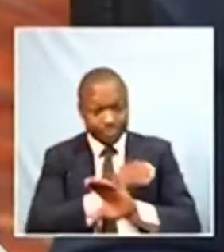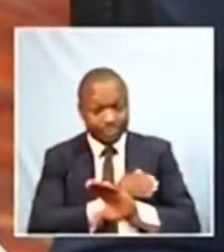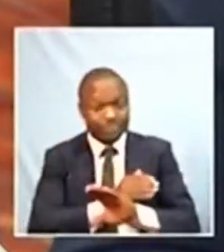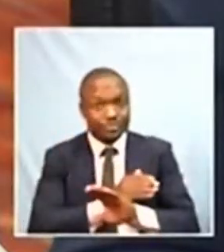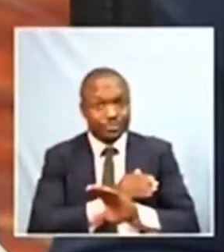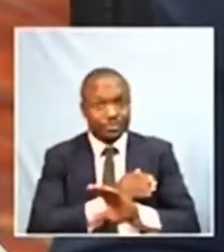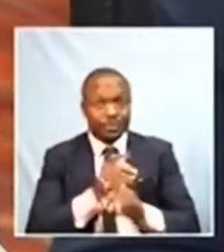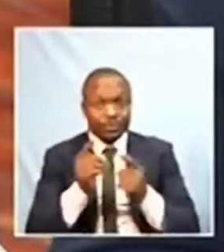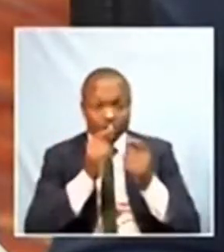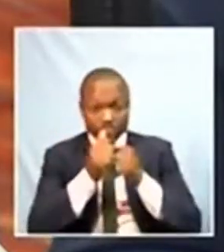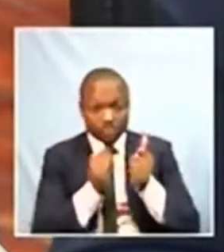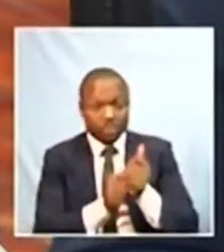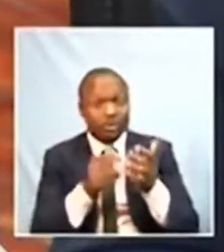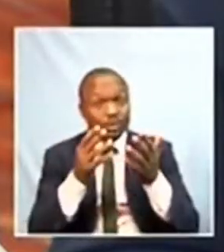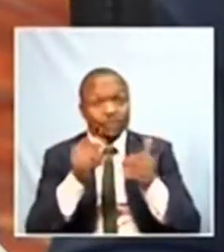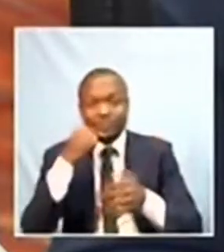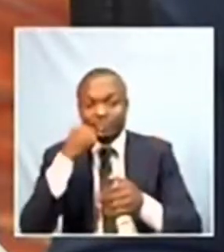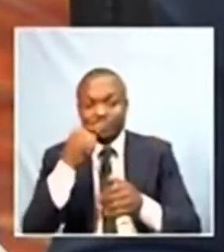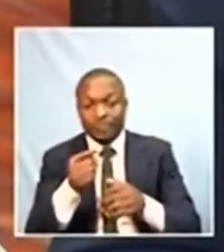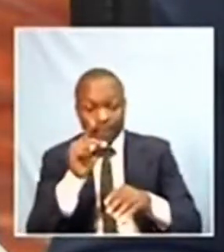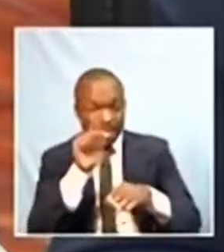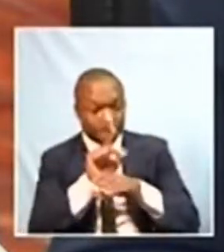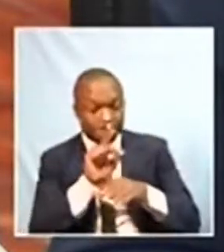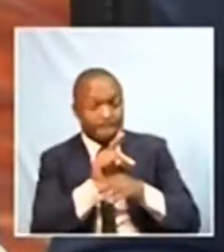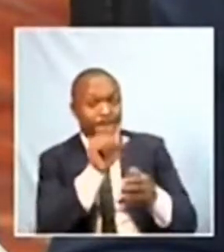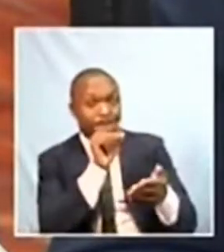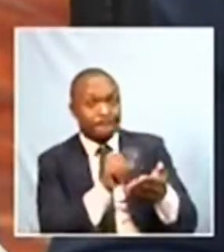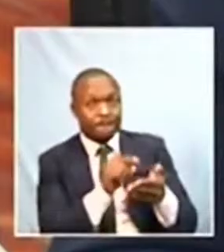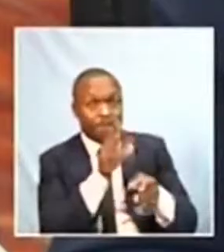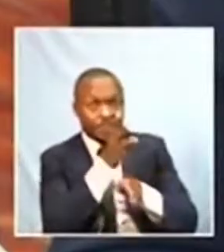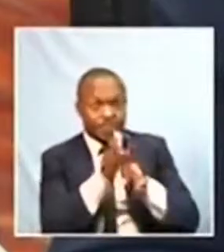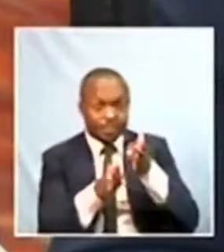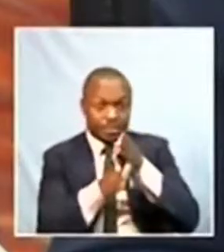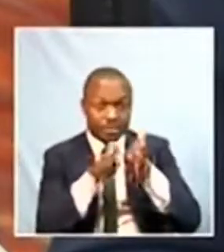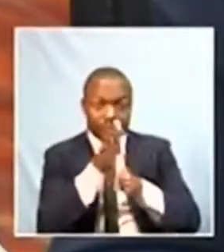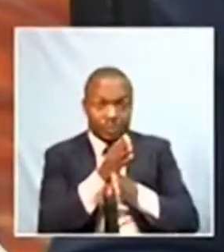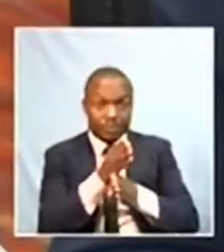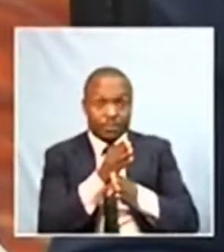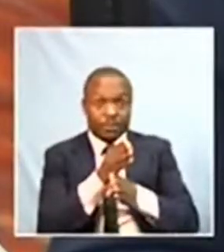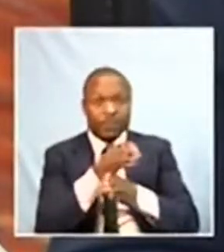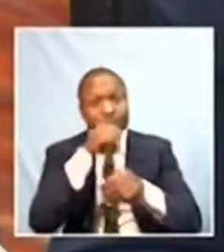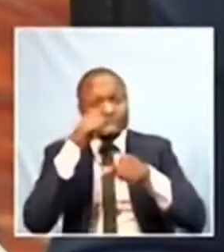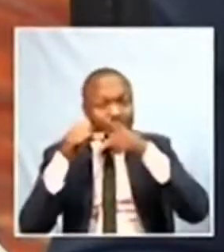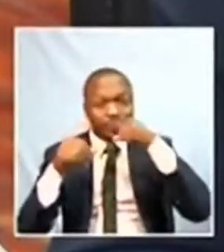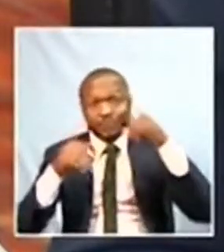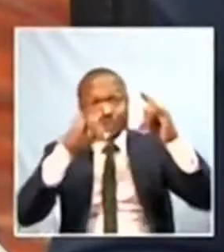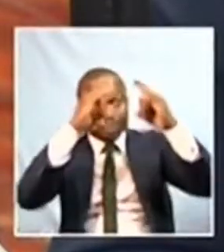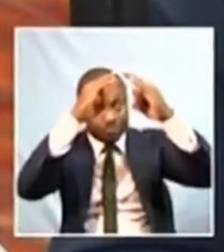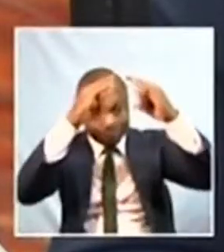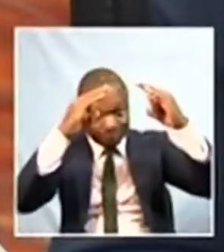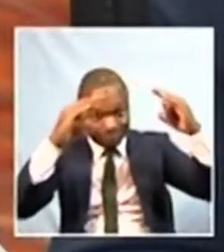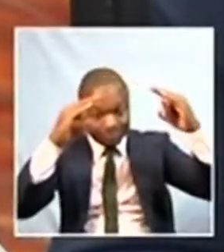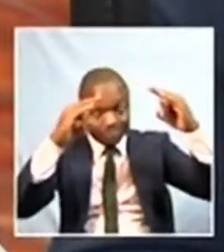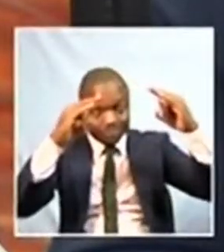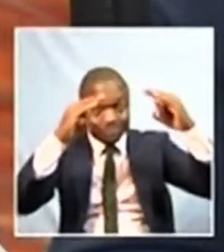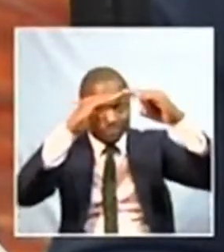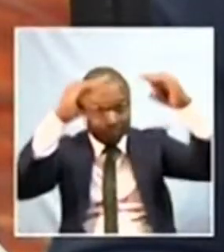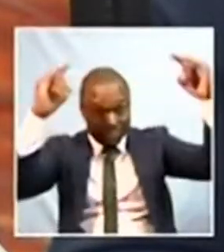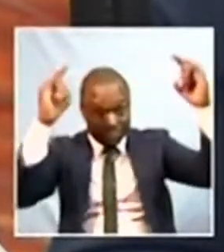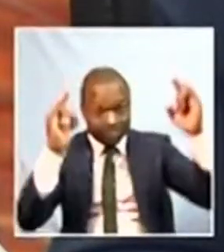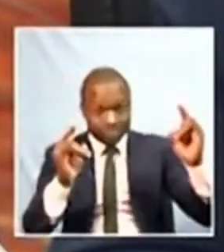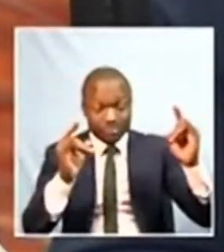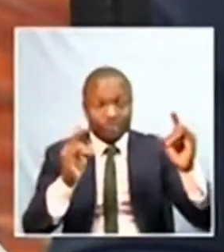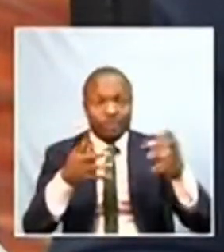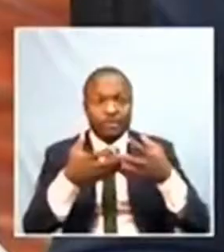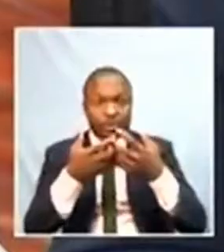like to mention that the project in question, the construction of an agricultural shed, Chair, I think the engineer has missed